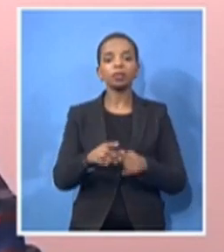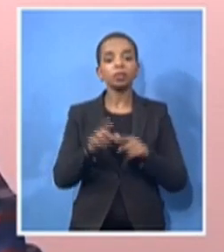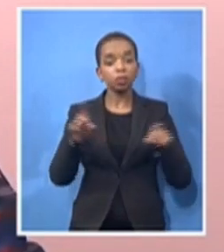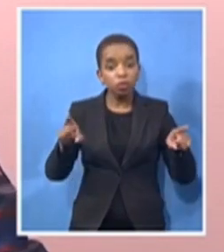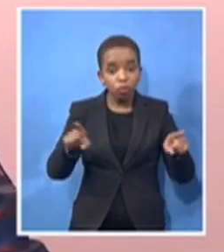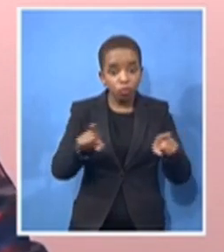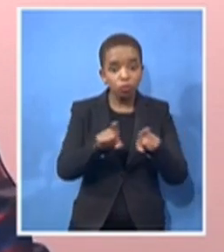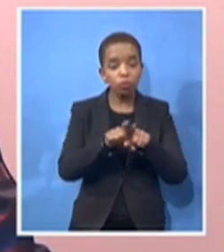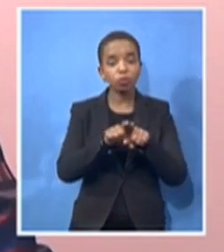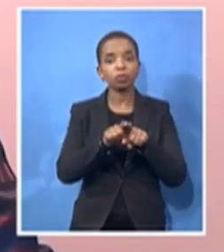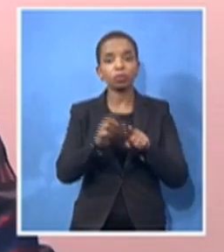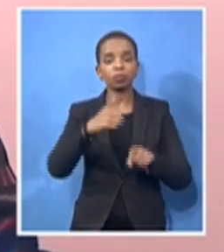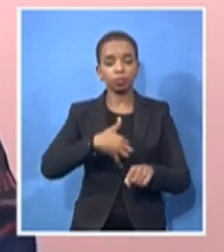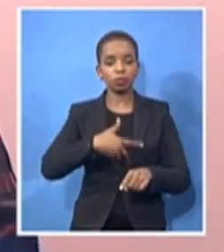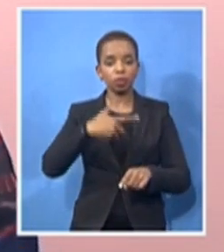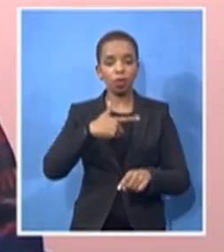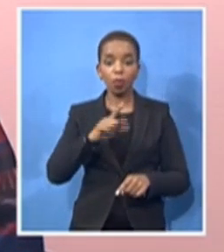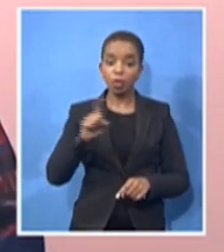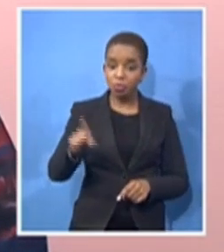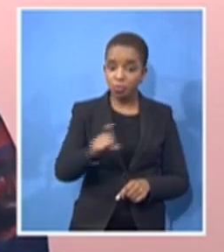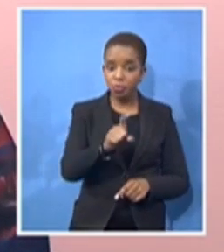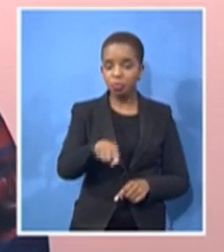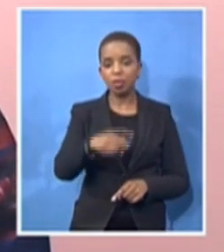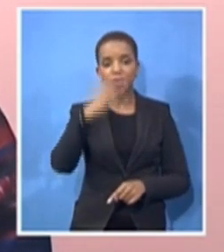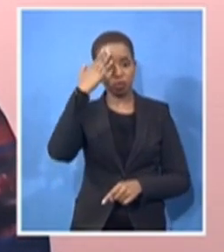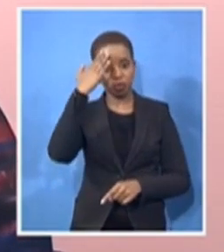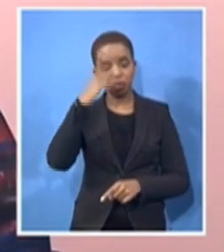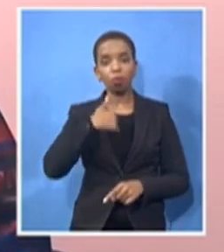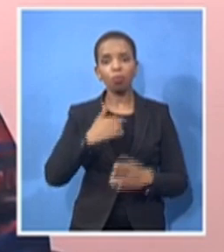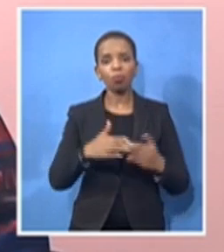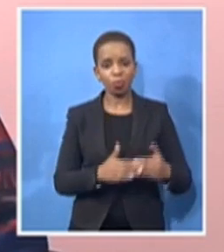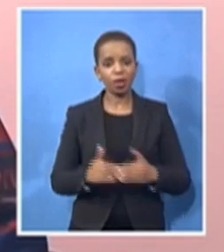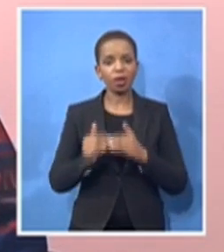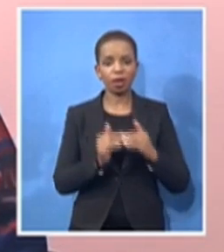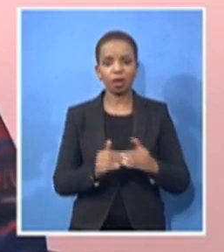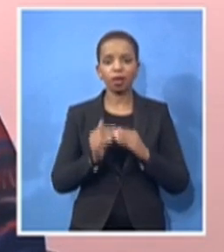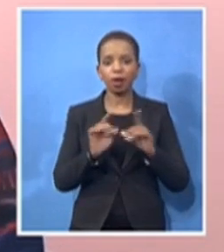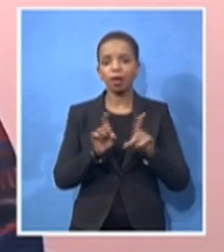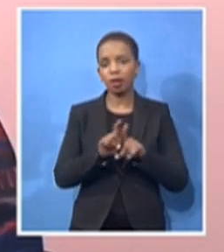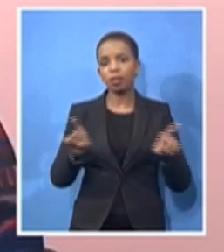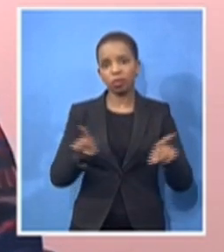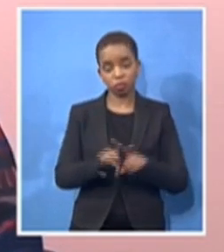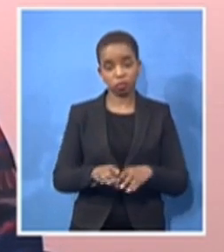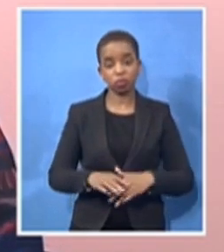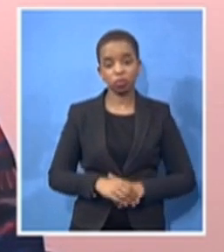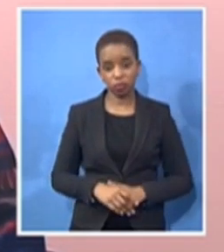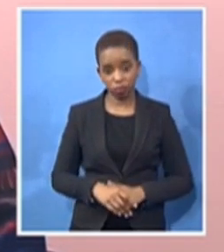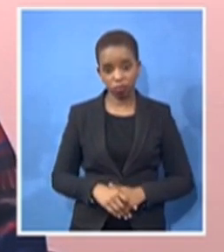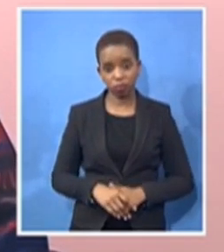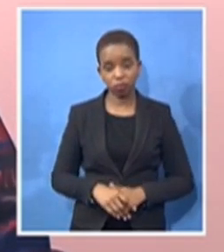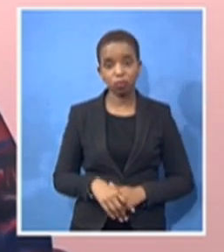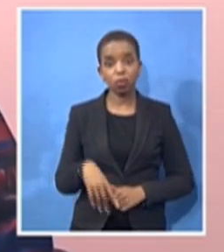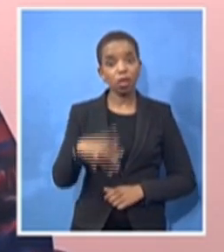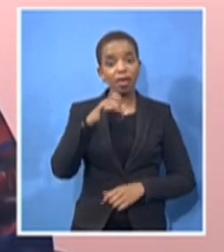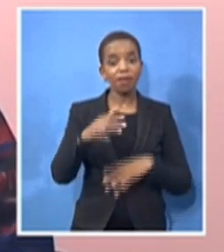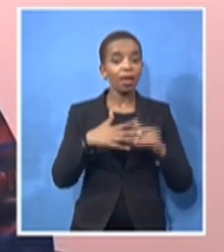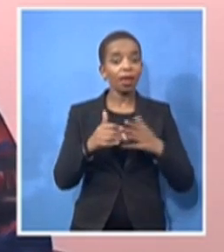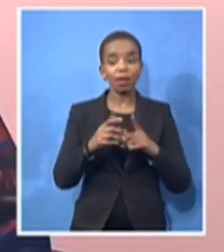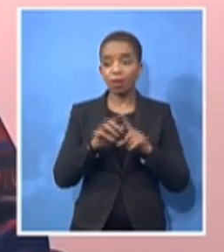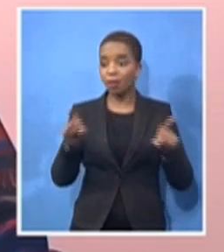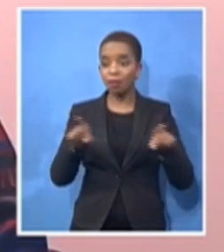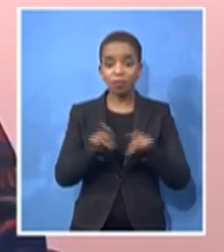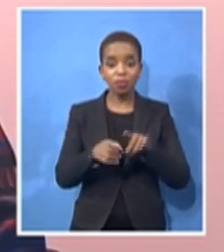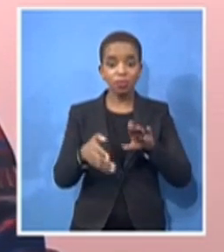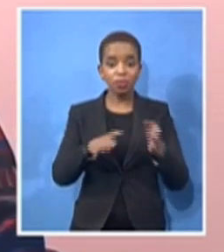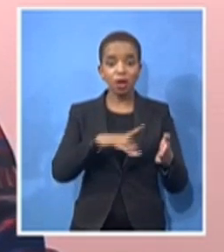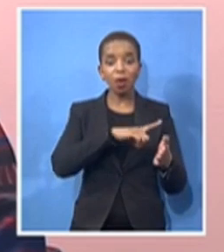you. And when we lose any one of you, like we have lost 2 nurses already, it's something